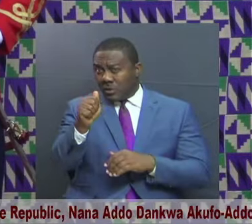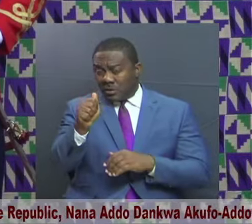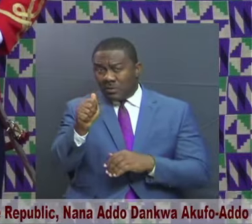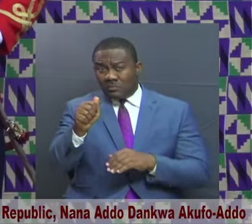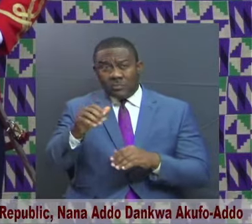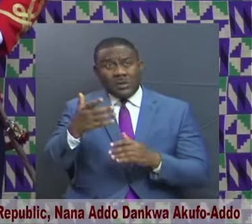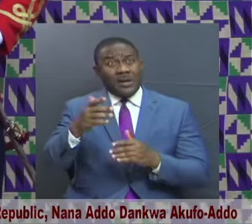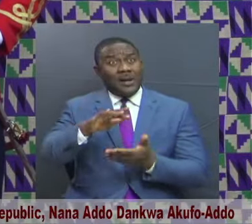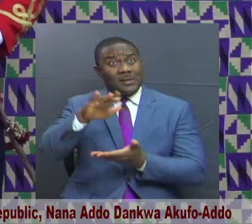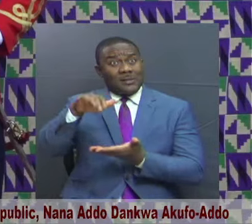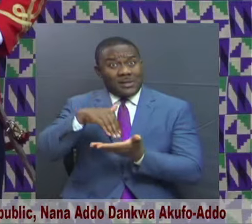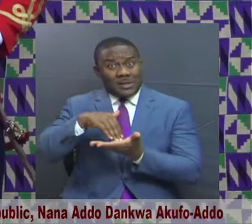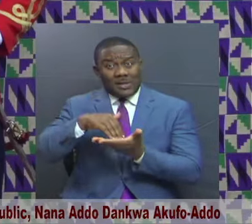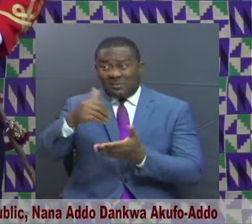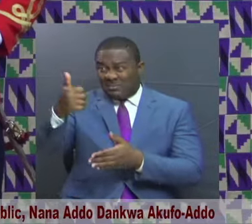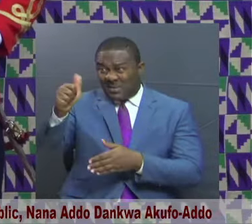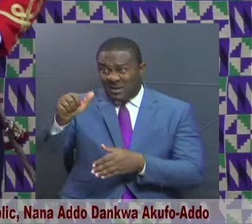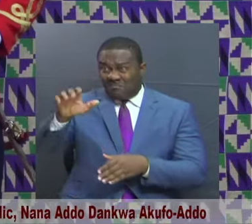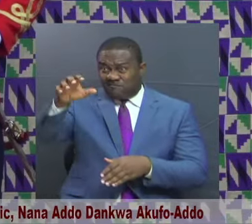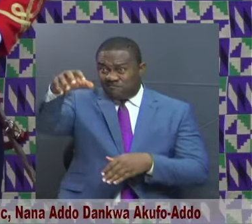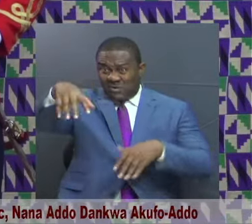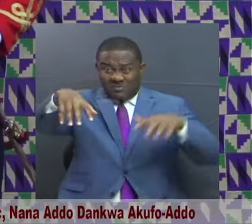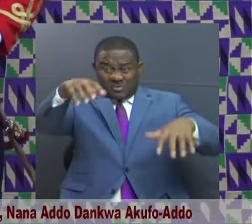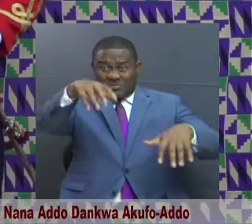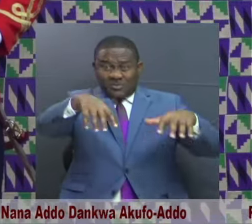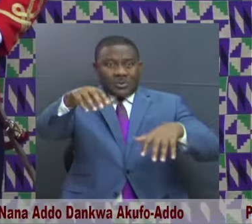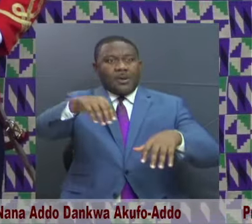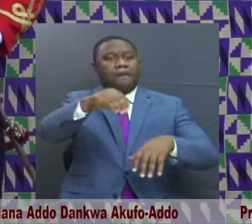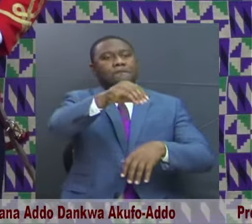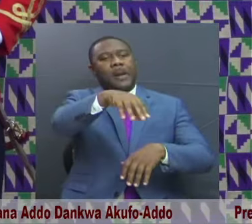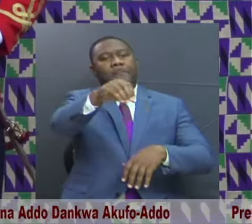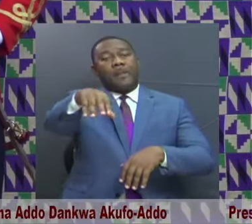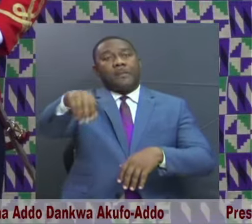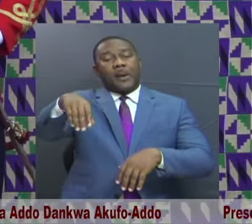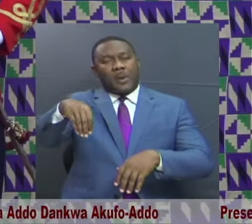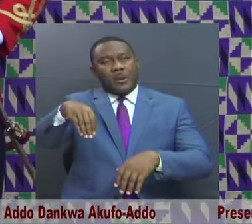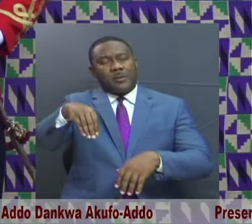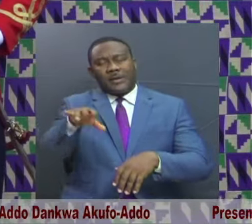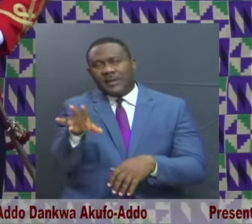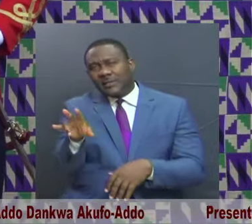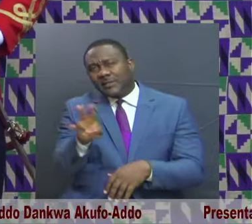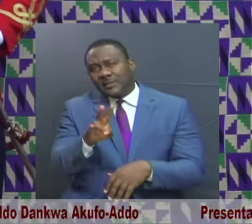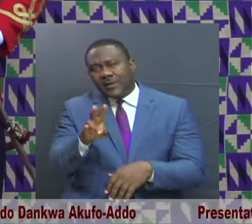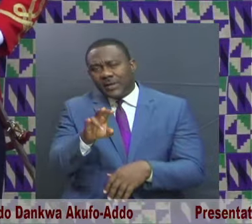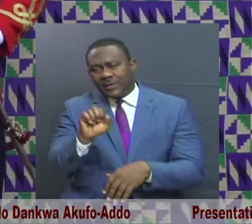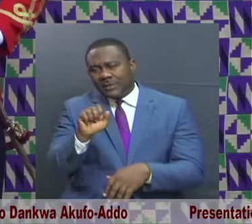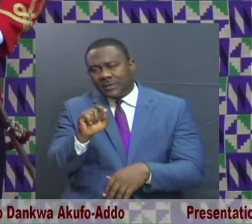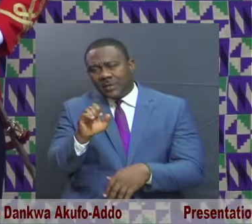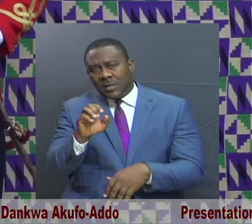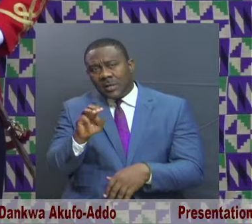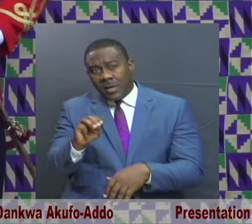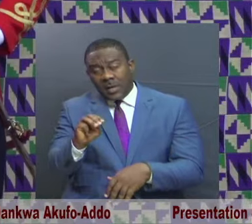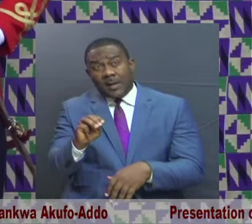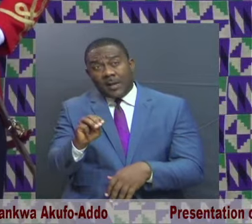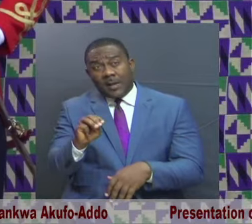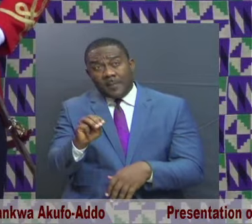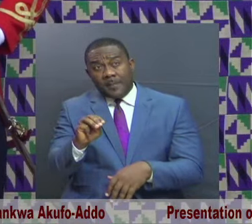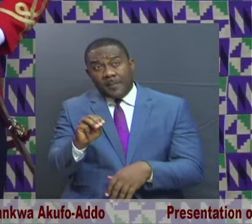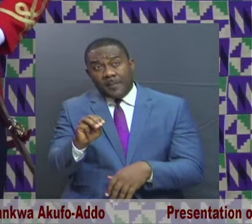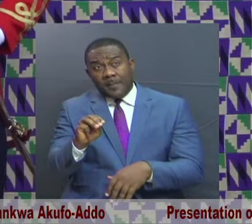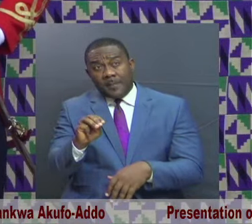stem centers has commenced across the country with seven stem model schools having been